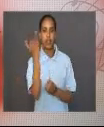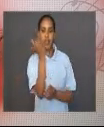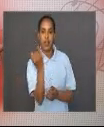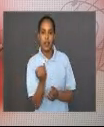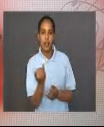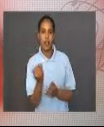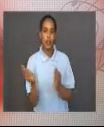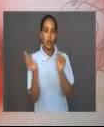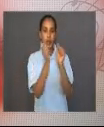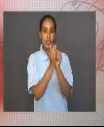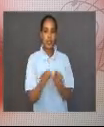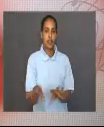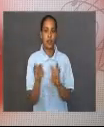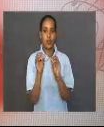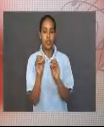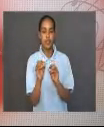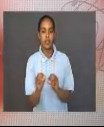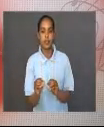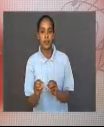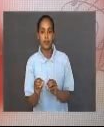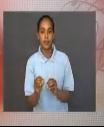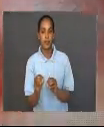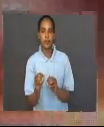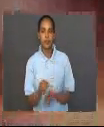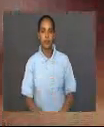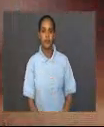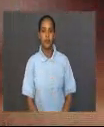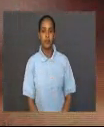diagram with the students.